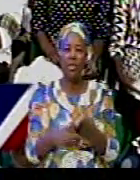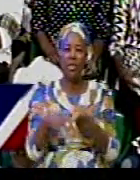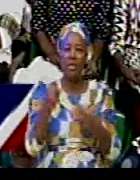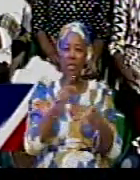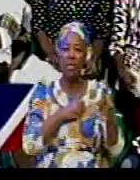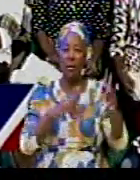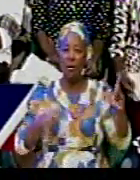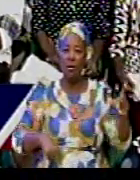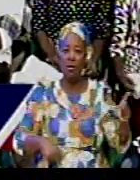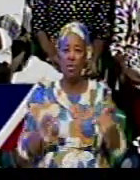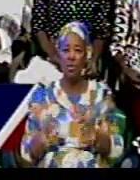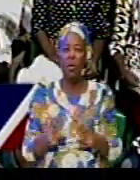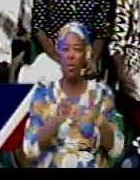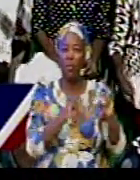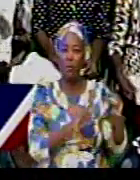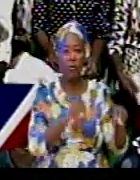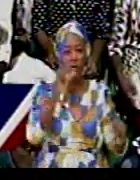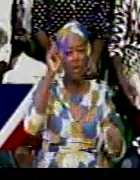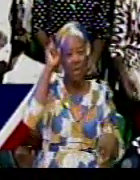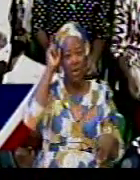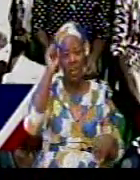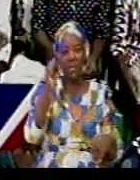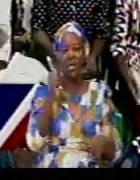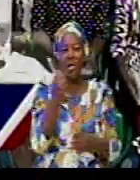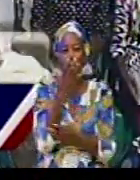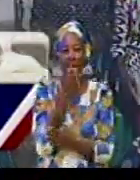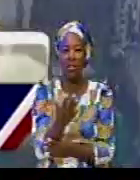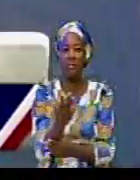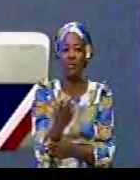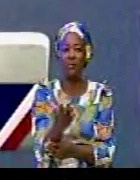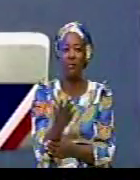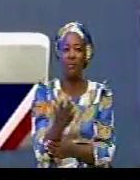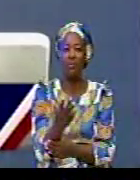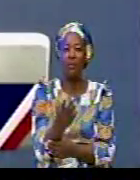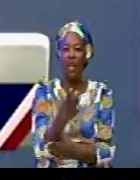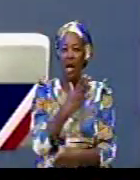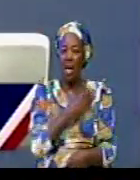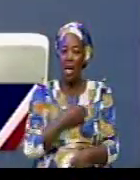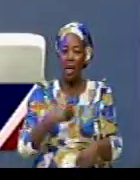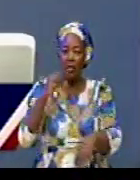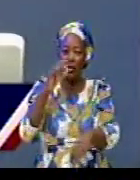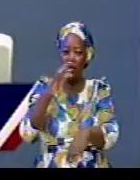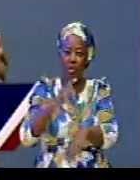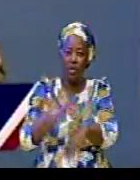1, verse 9. Then the Lord